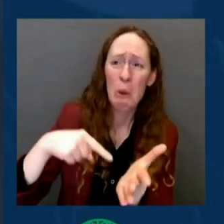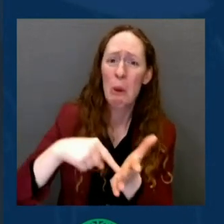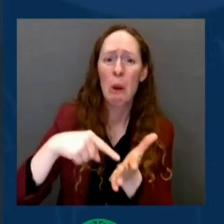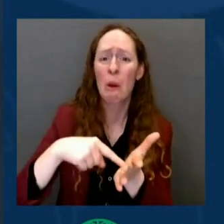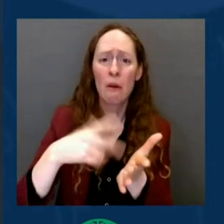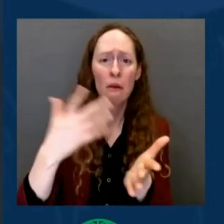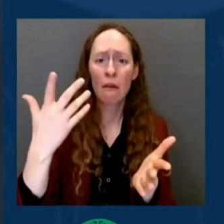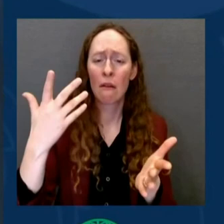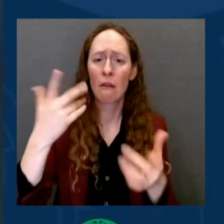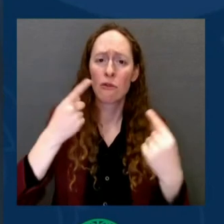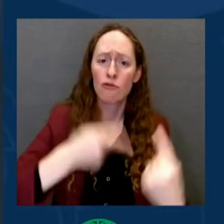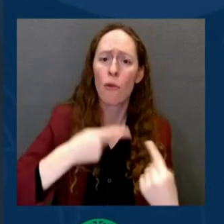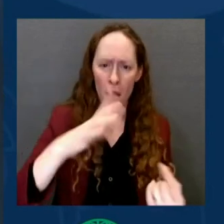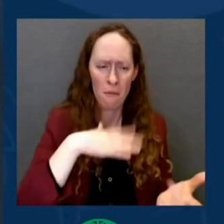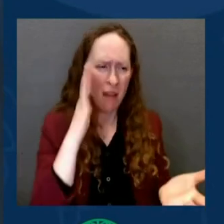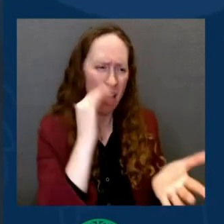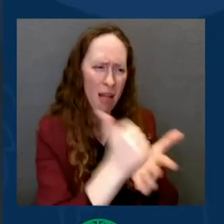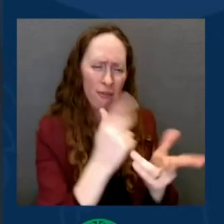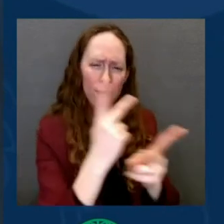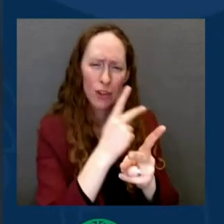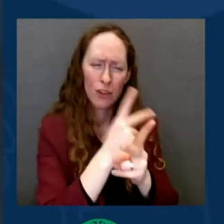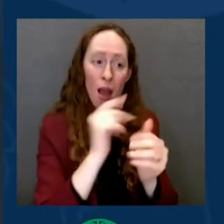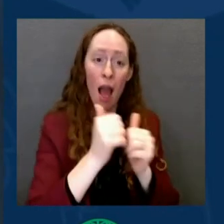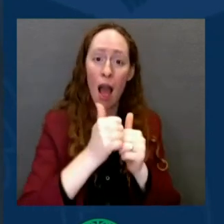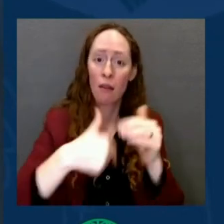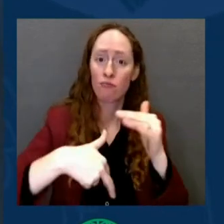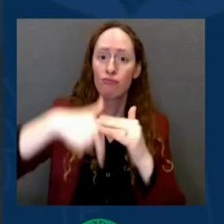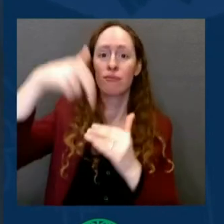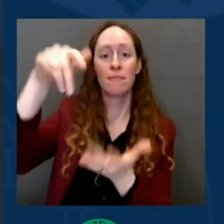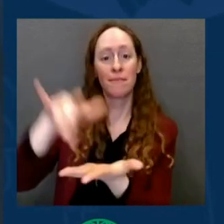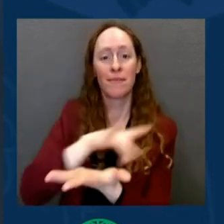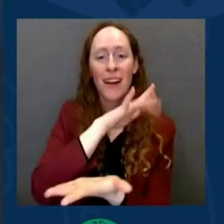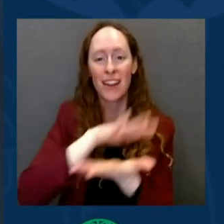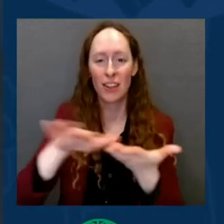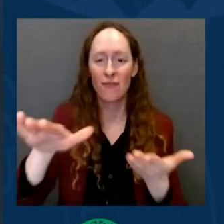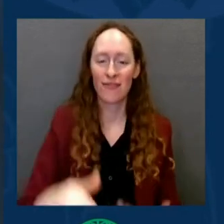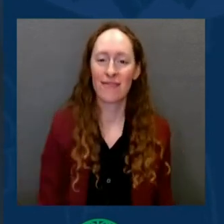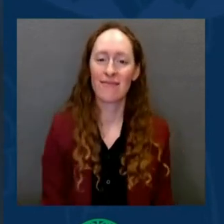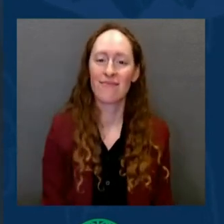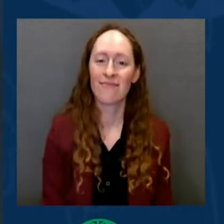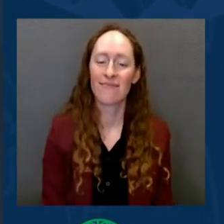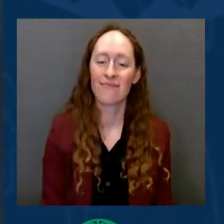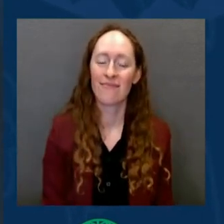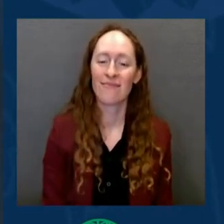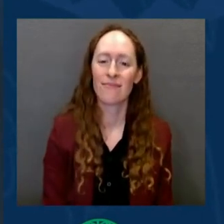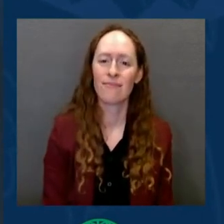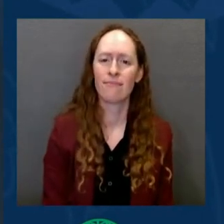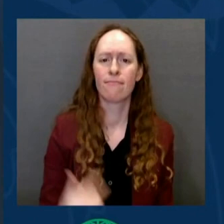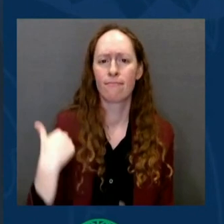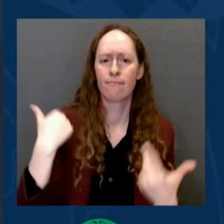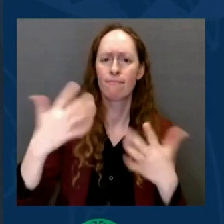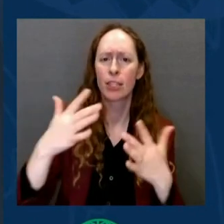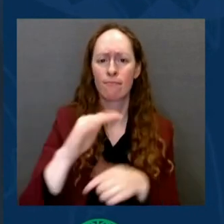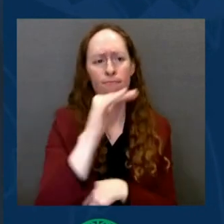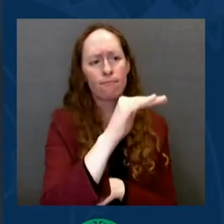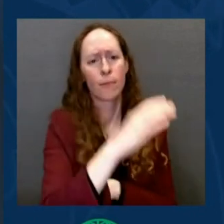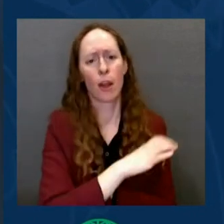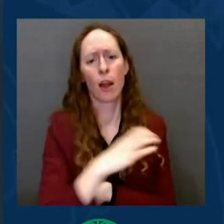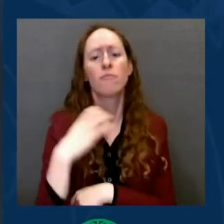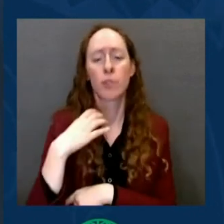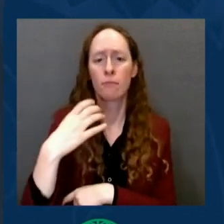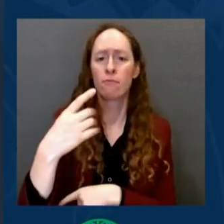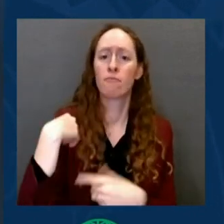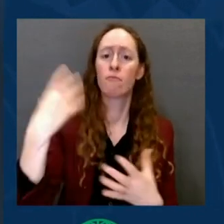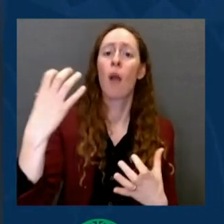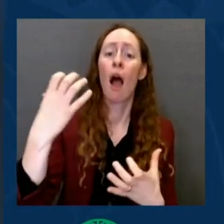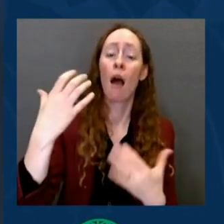Congress for the authority to lend $21 billion to the International Monetary Fund to provide